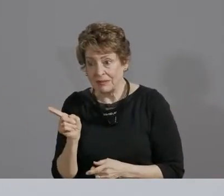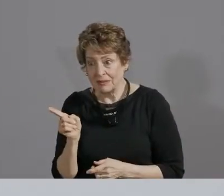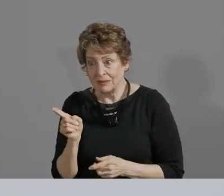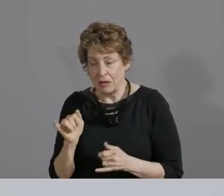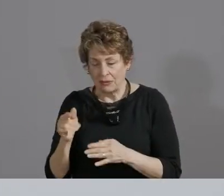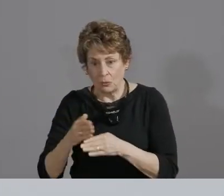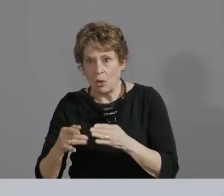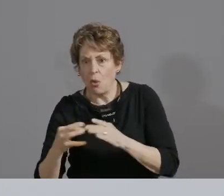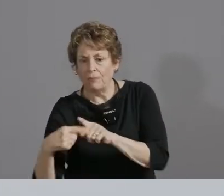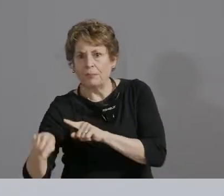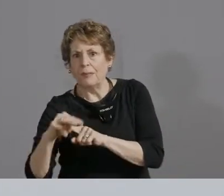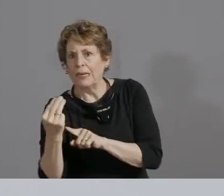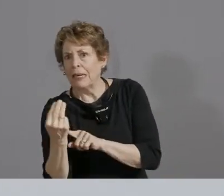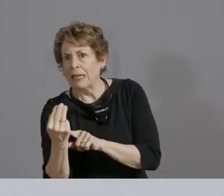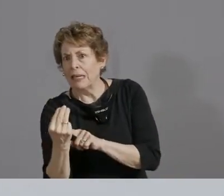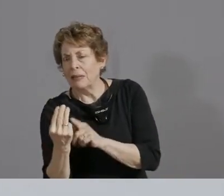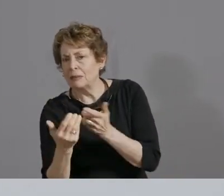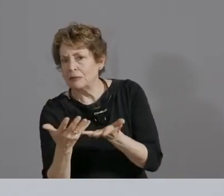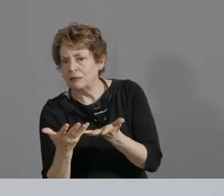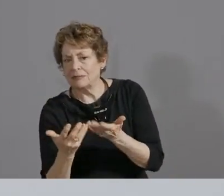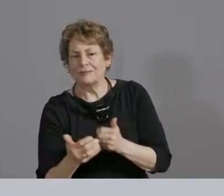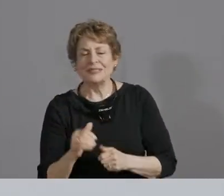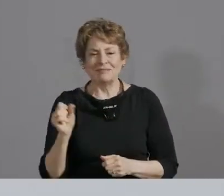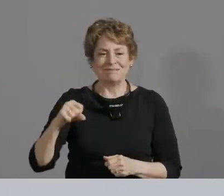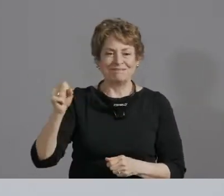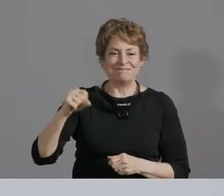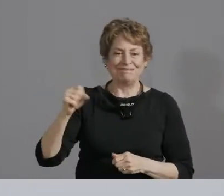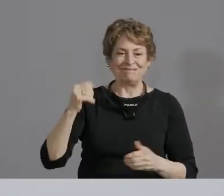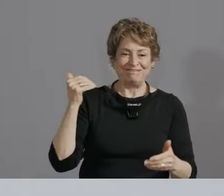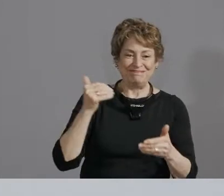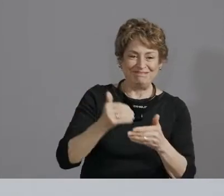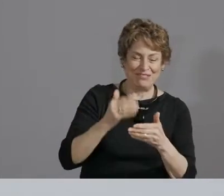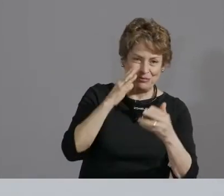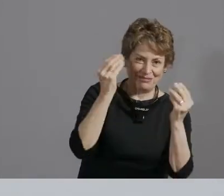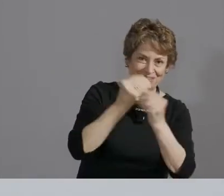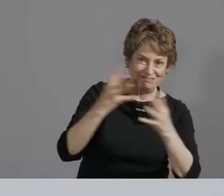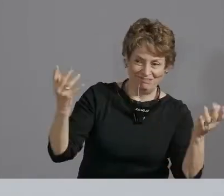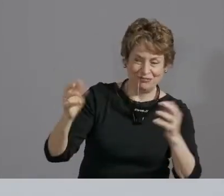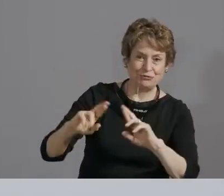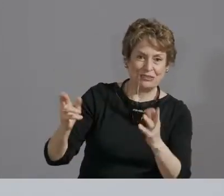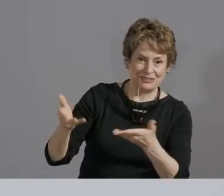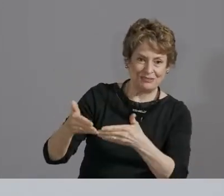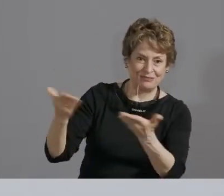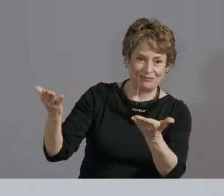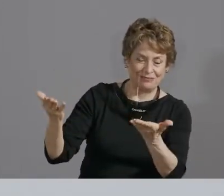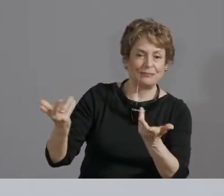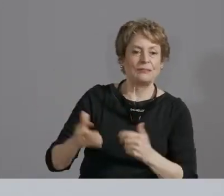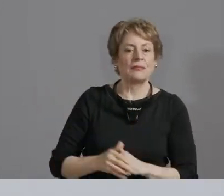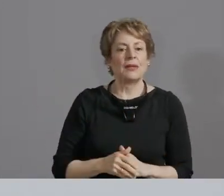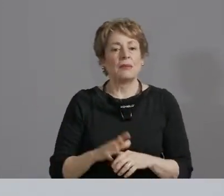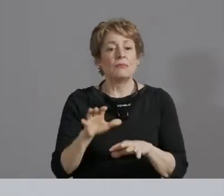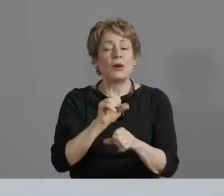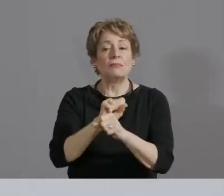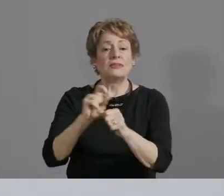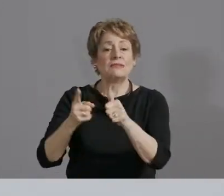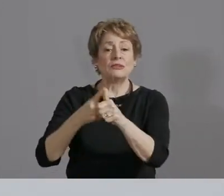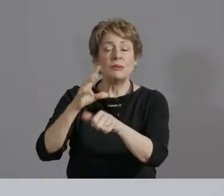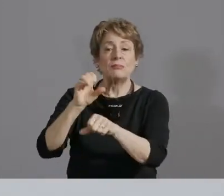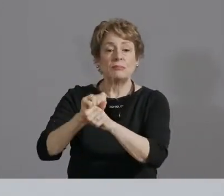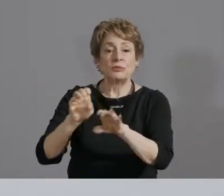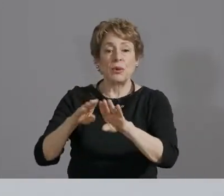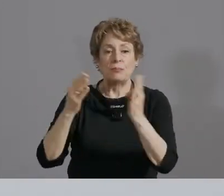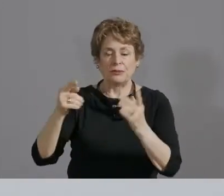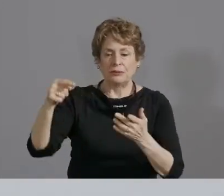we get closer, yeah, we'll be putting out information, and the appointments will open Tuesday morning at 9. Thank